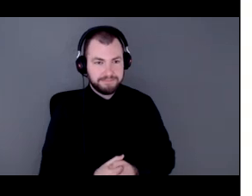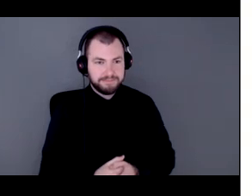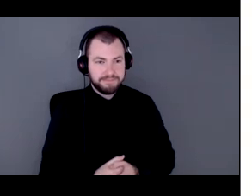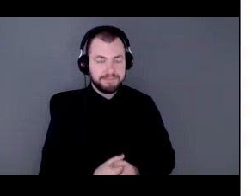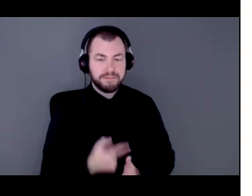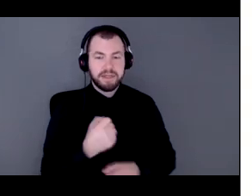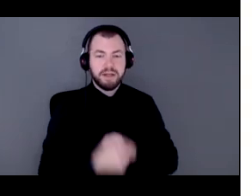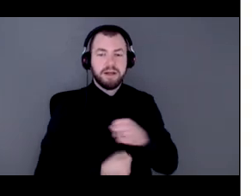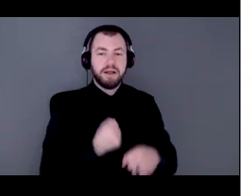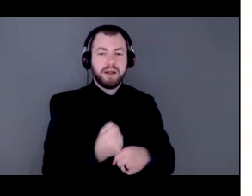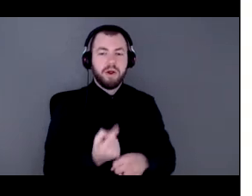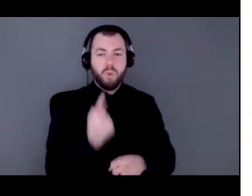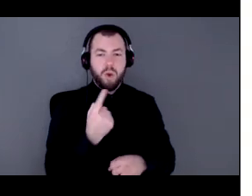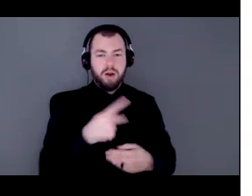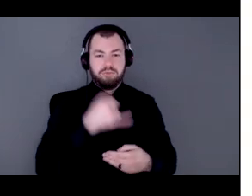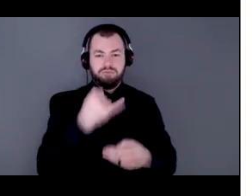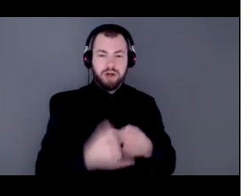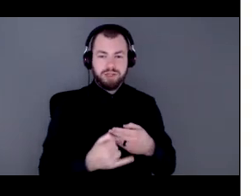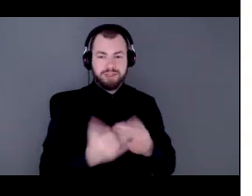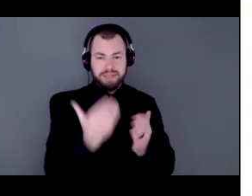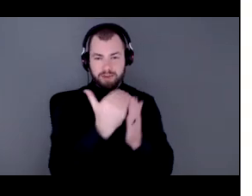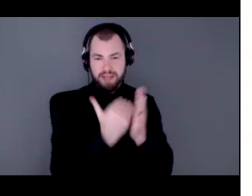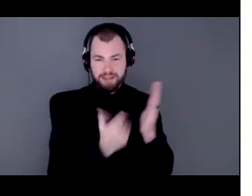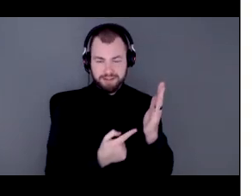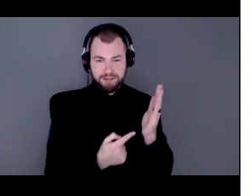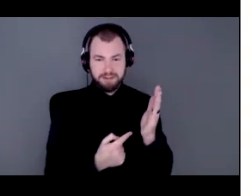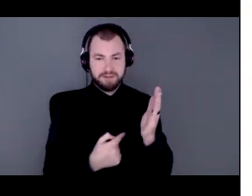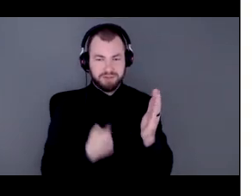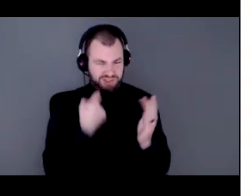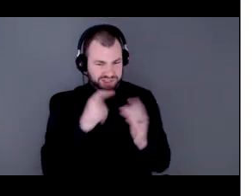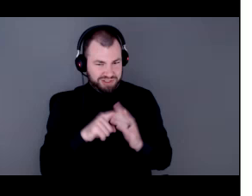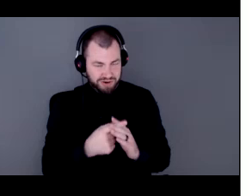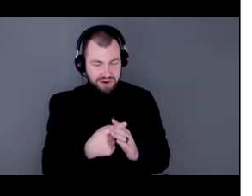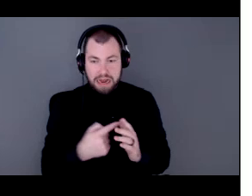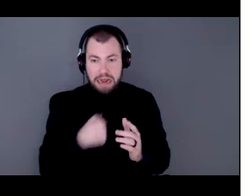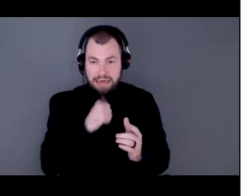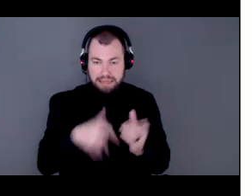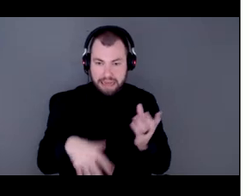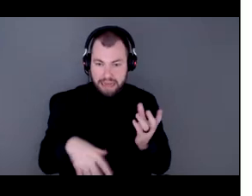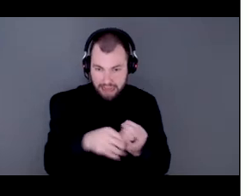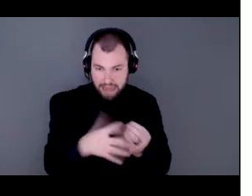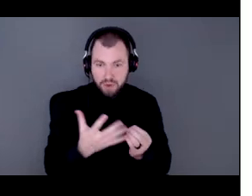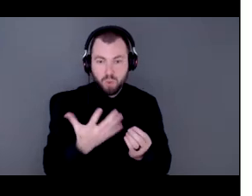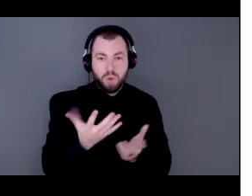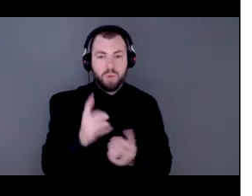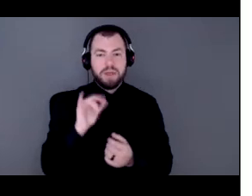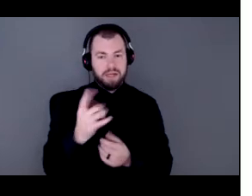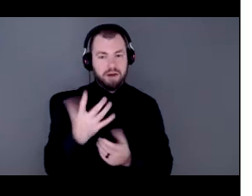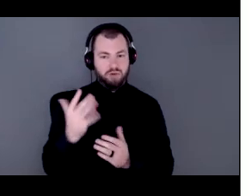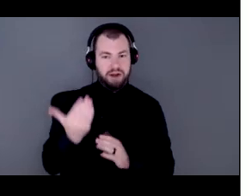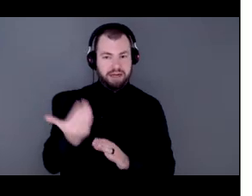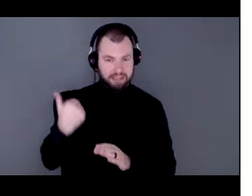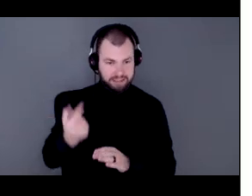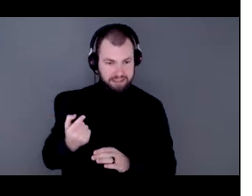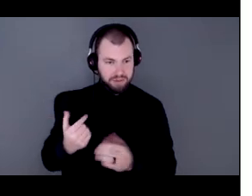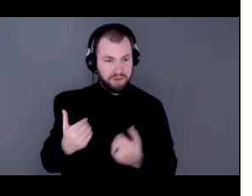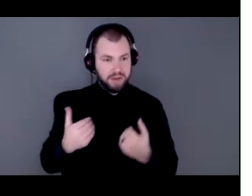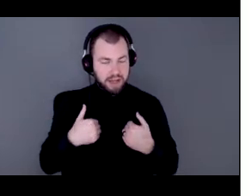we're just getting started. What I didn't add here in my haste was what we've already done. So we had our